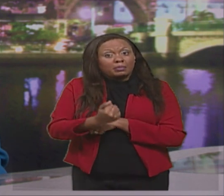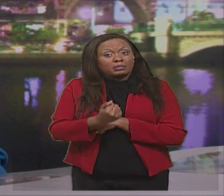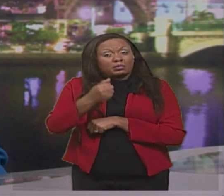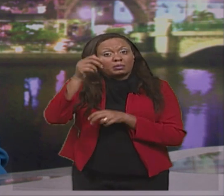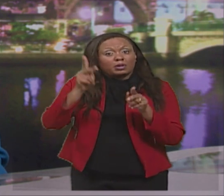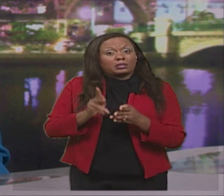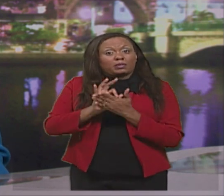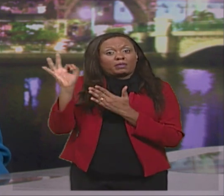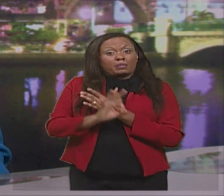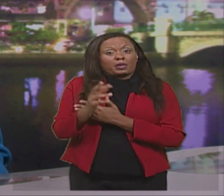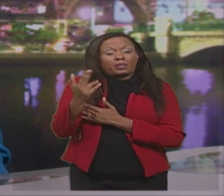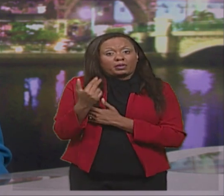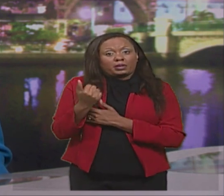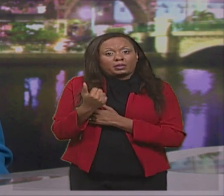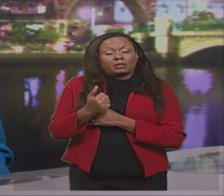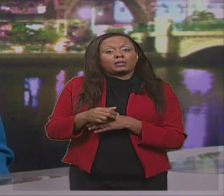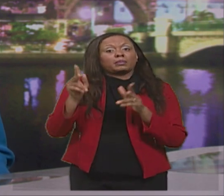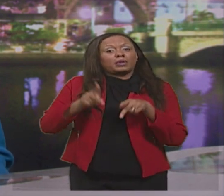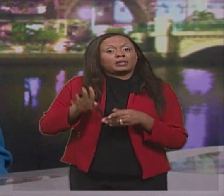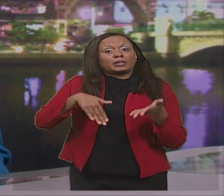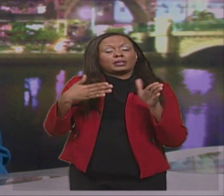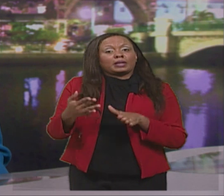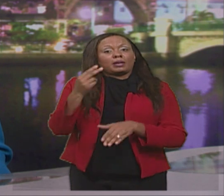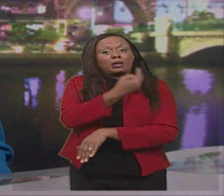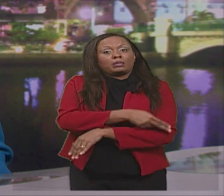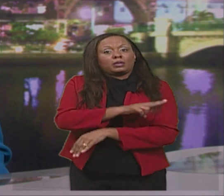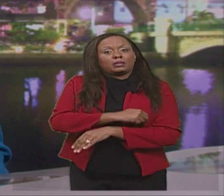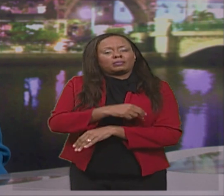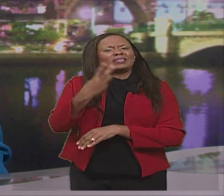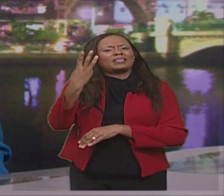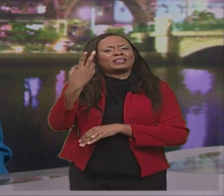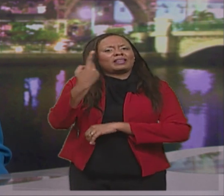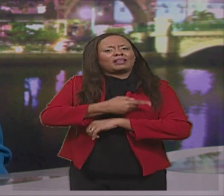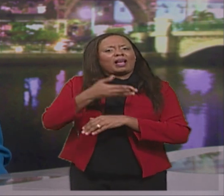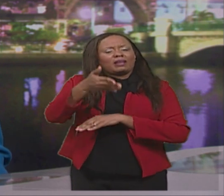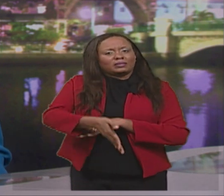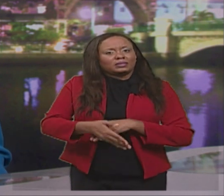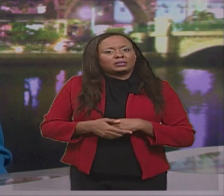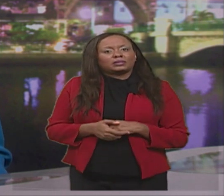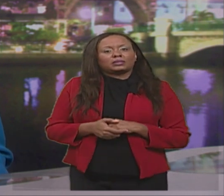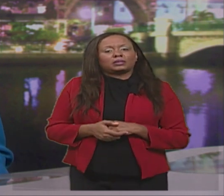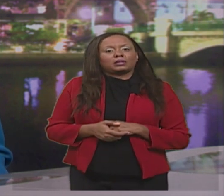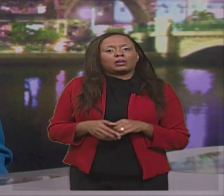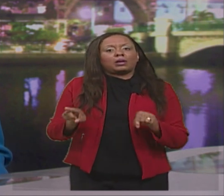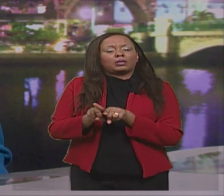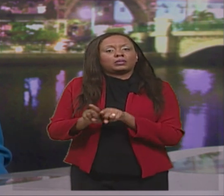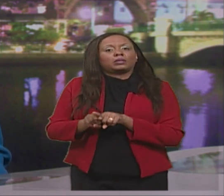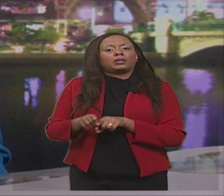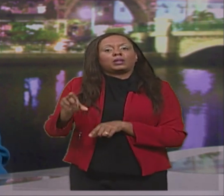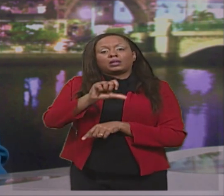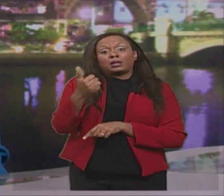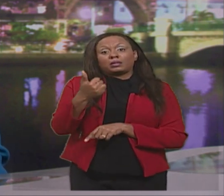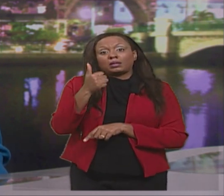February 13th. Steed died in hospital 6 days later. A 17-year-old girl, who also cannot be named, has